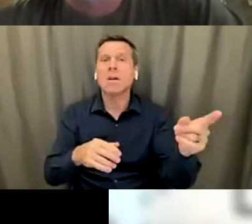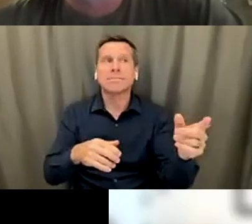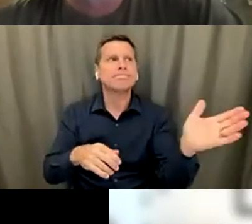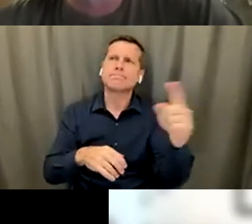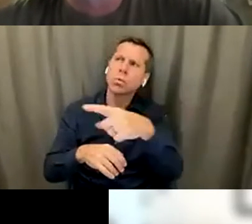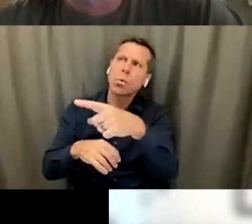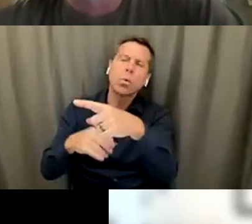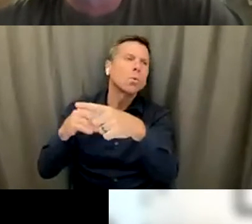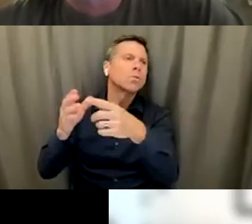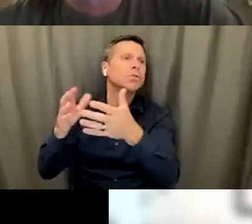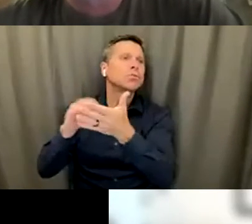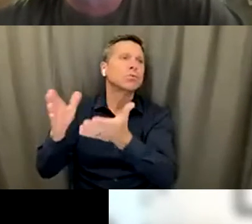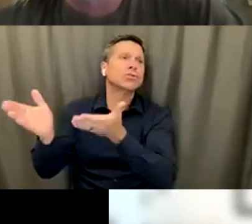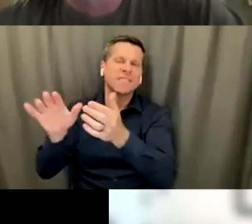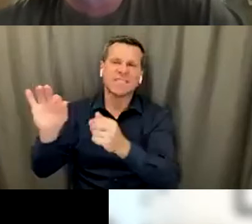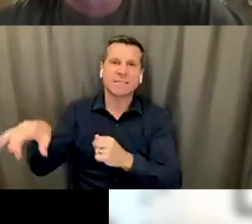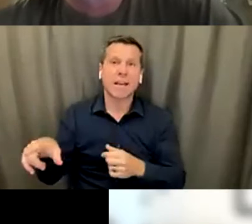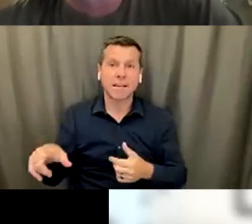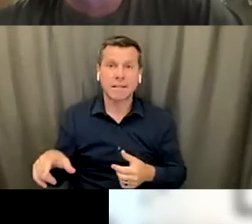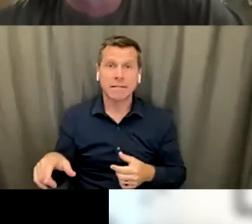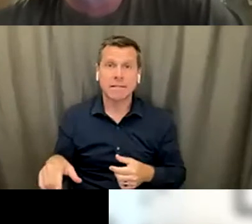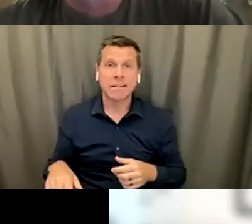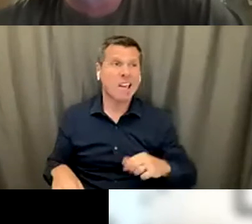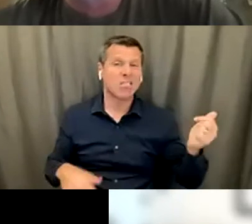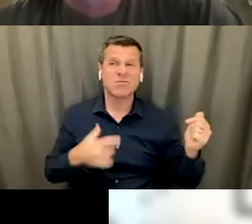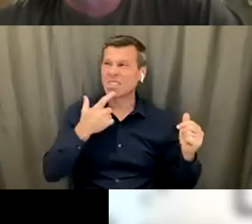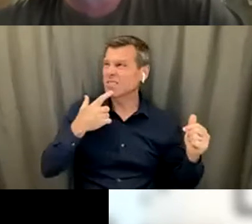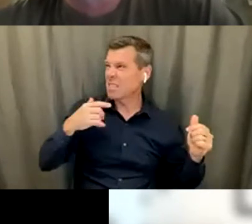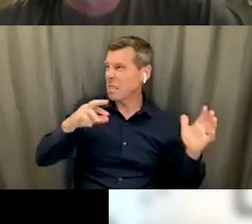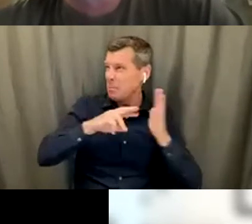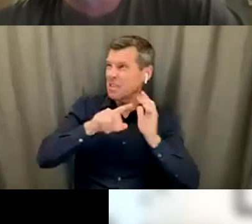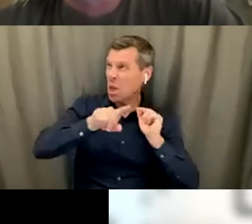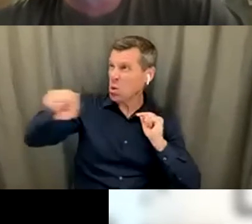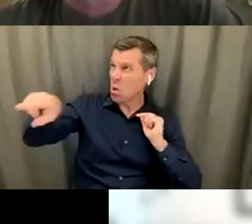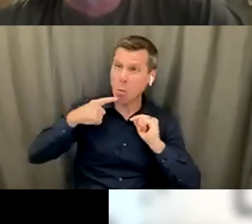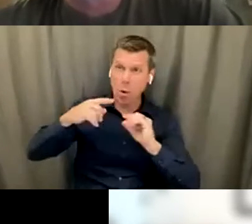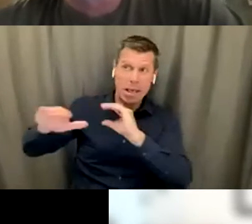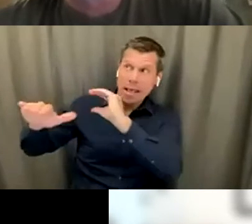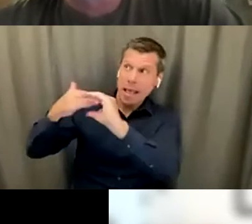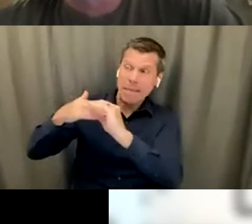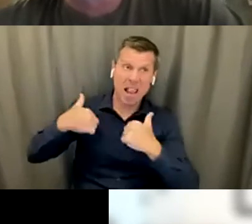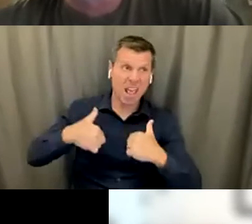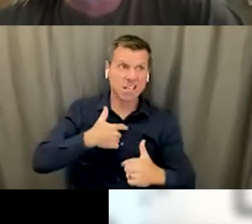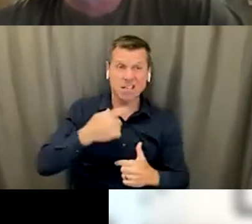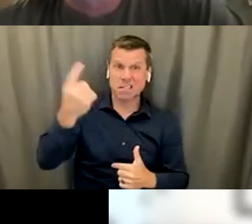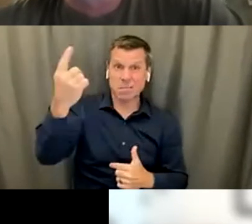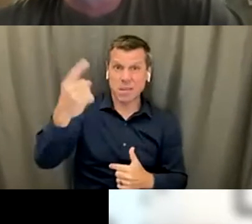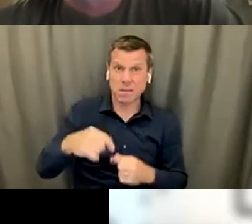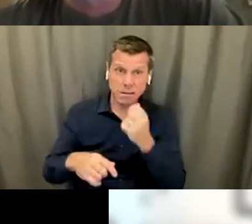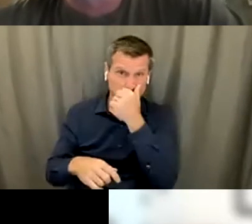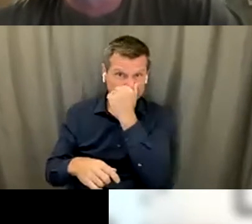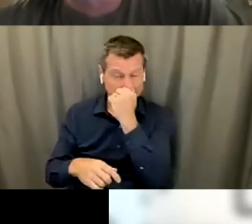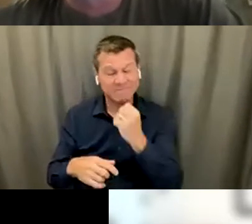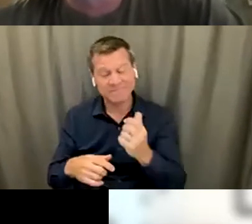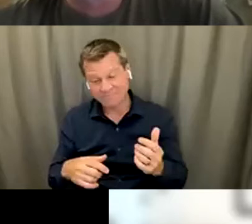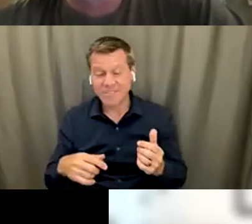then should we at least expect an email from Student Services? Yes, and the question from Seth is, should we expect at